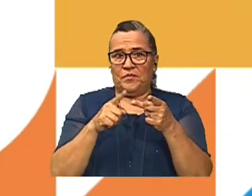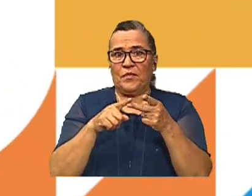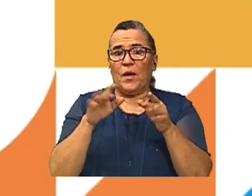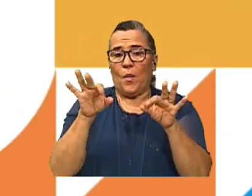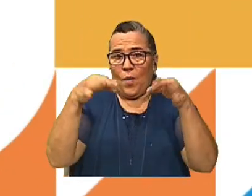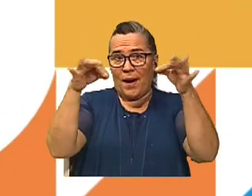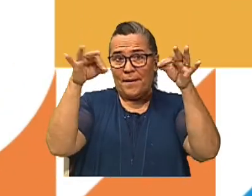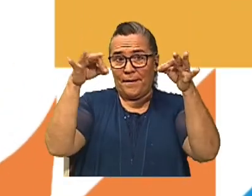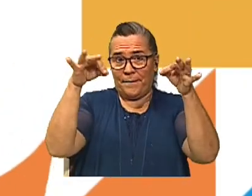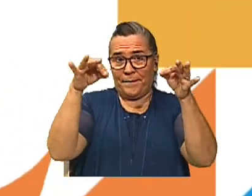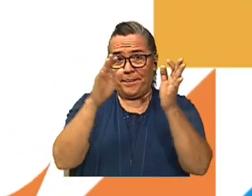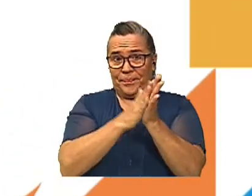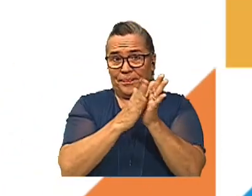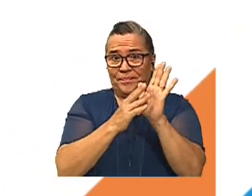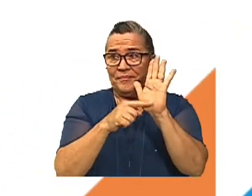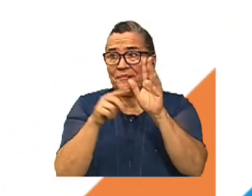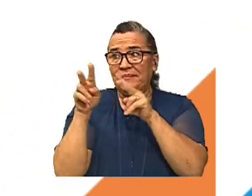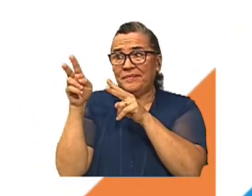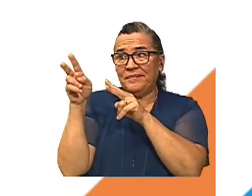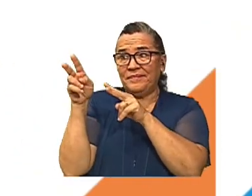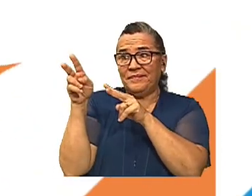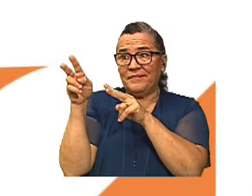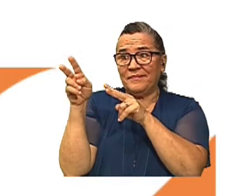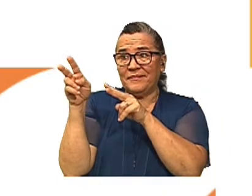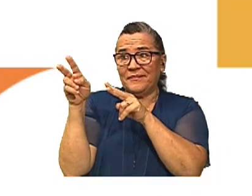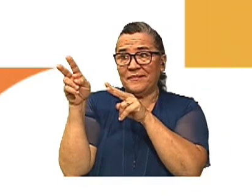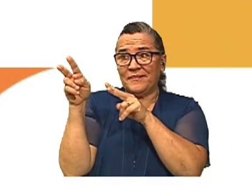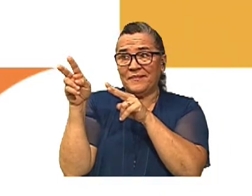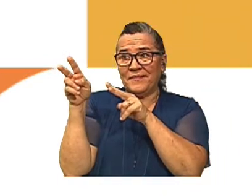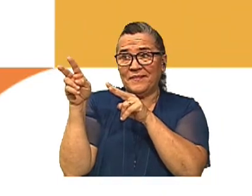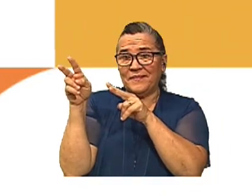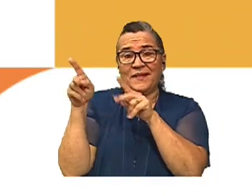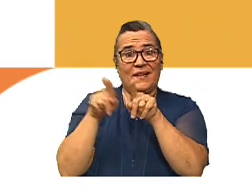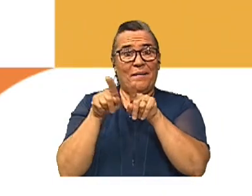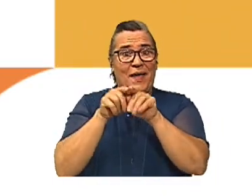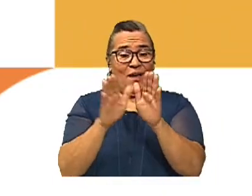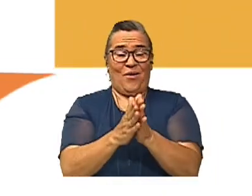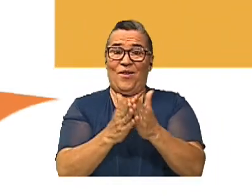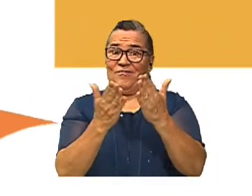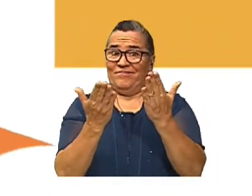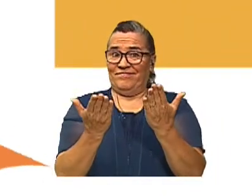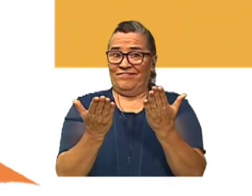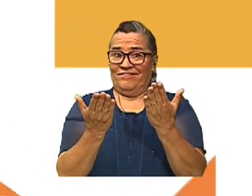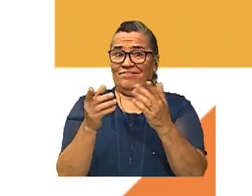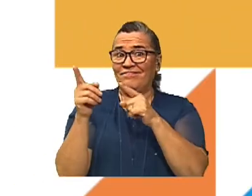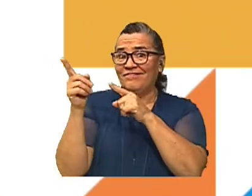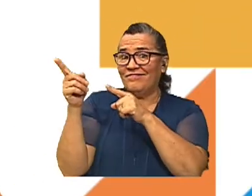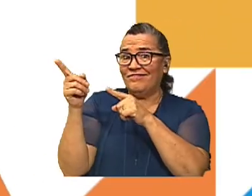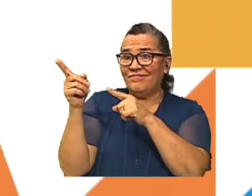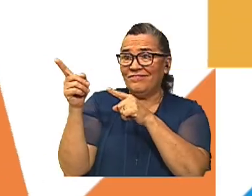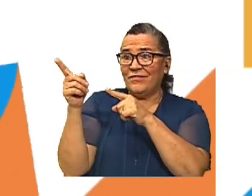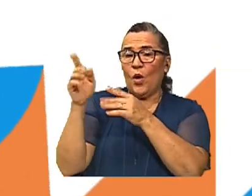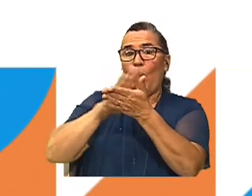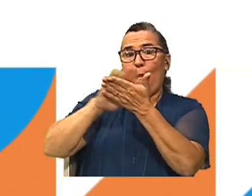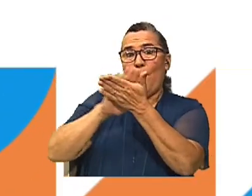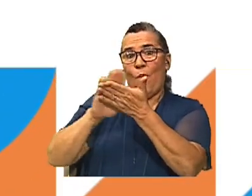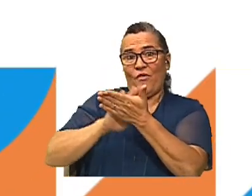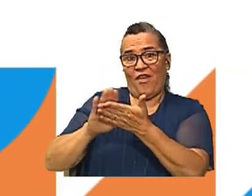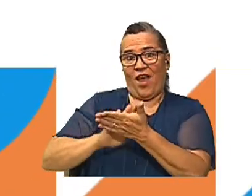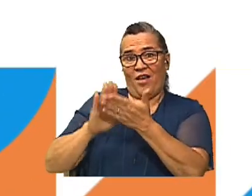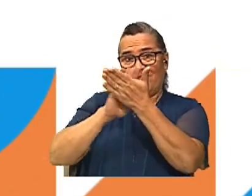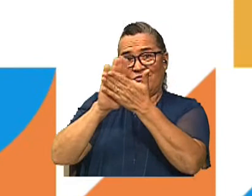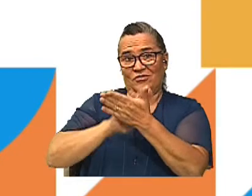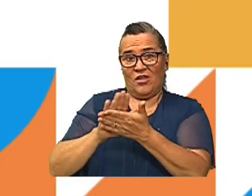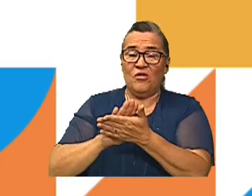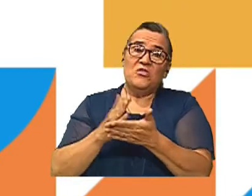paper, or a notebook, and an eraser just in case you